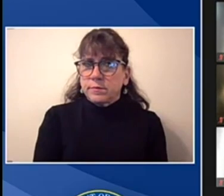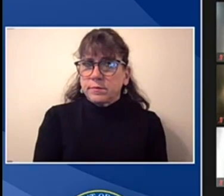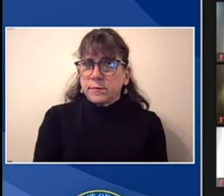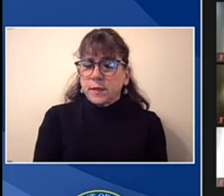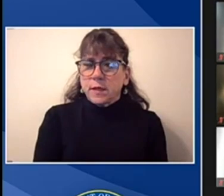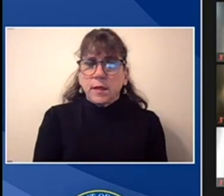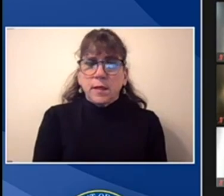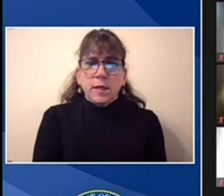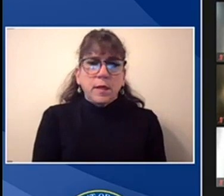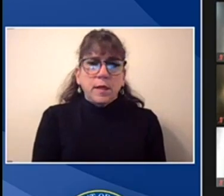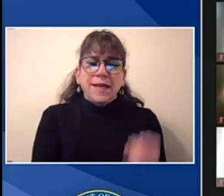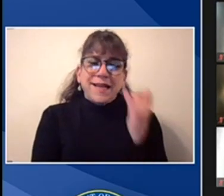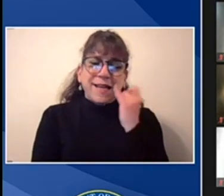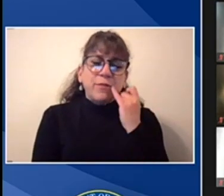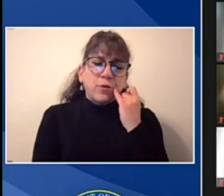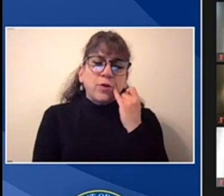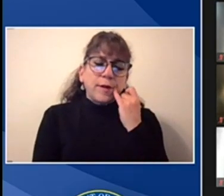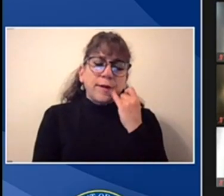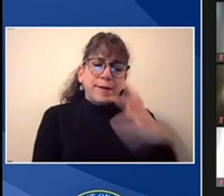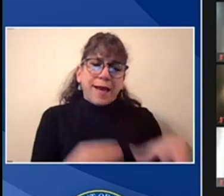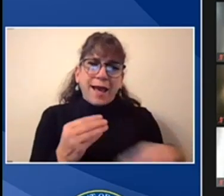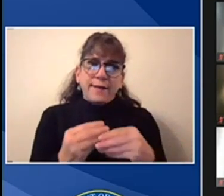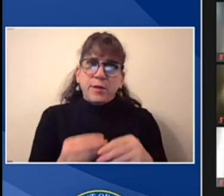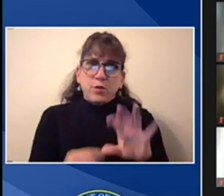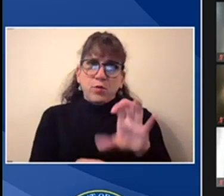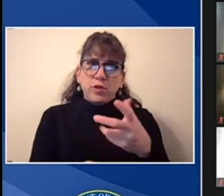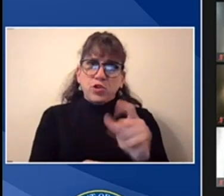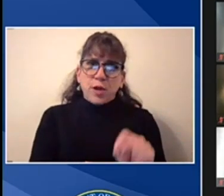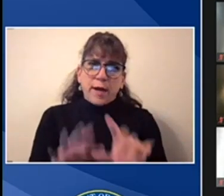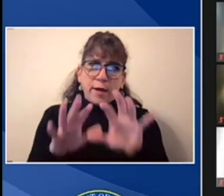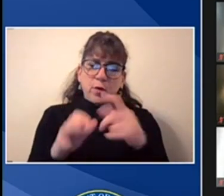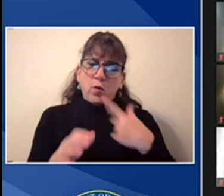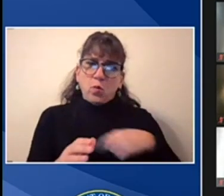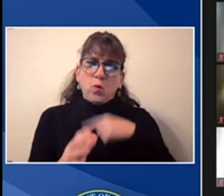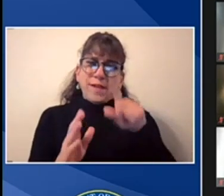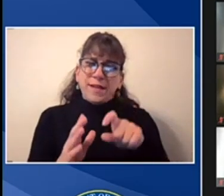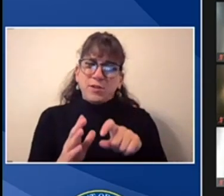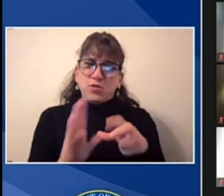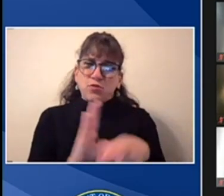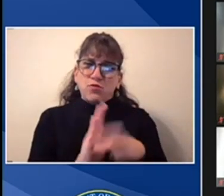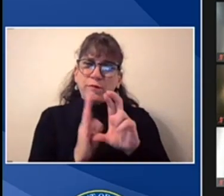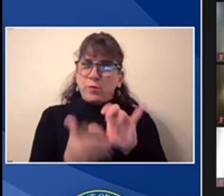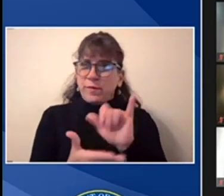Chair, if you could put that in the chat, we'll need to look at that. Thank you.